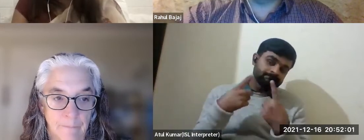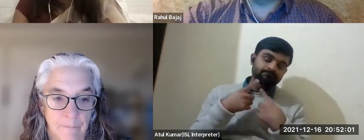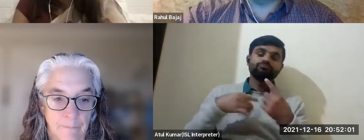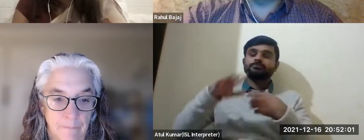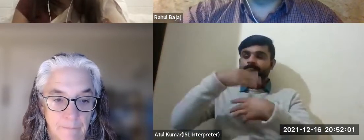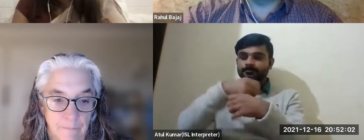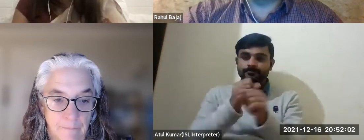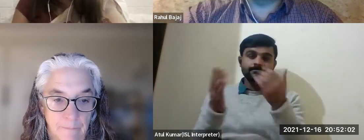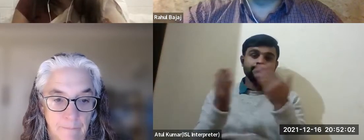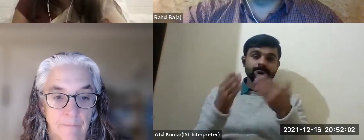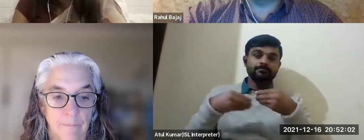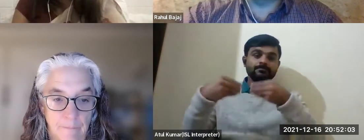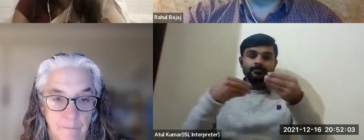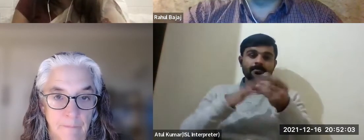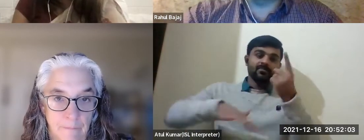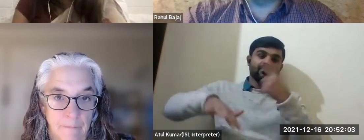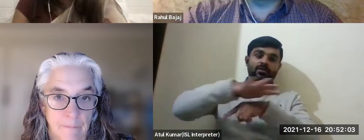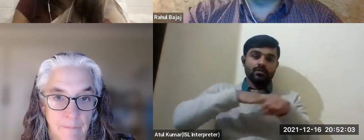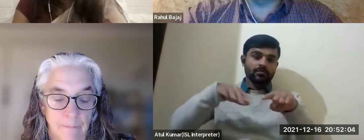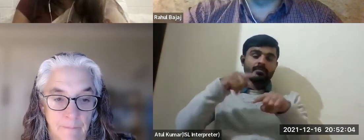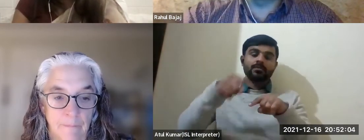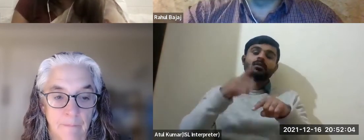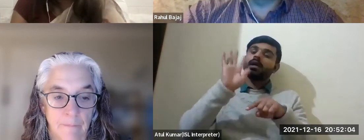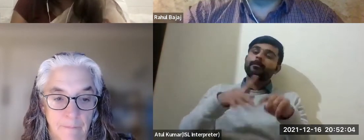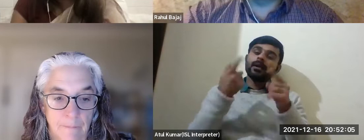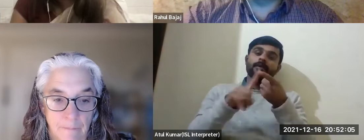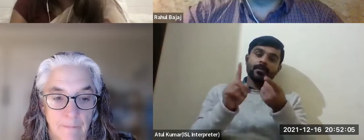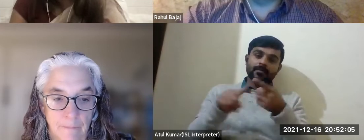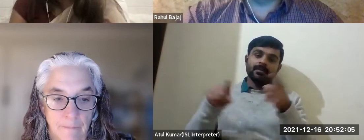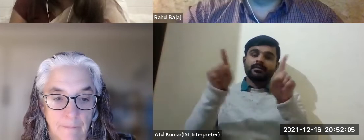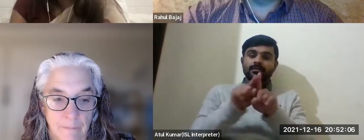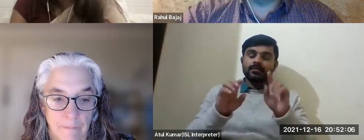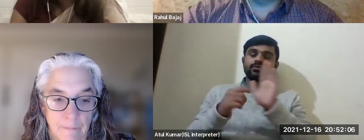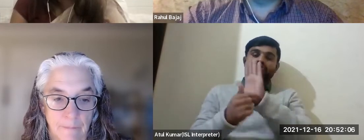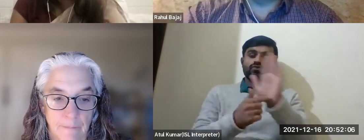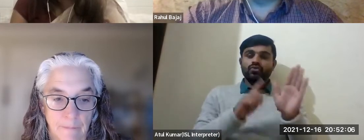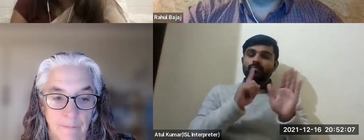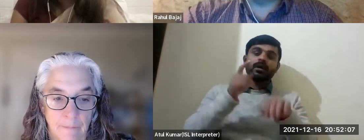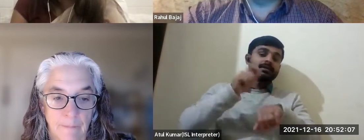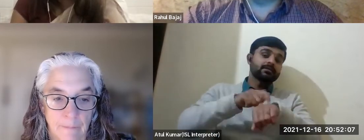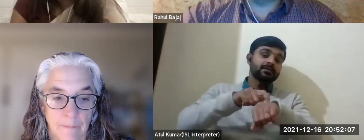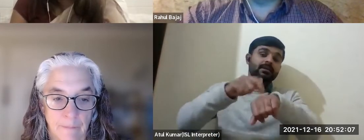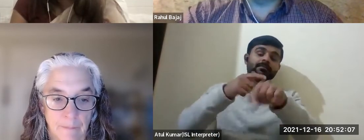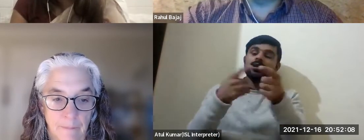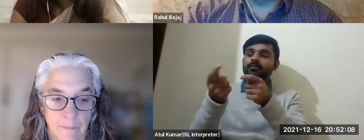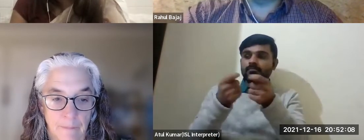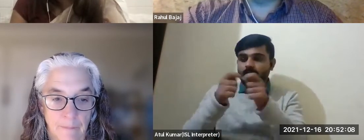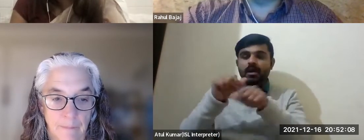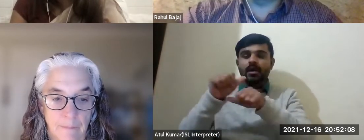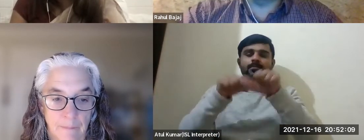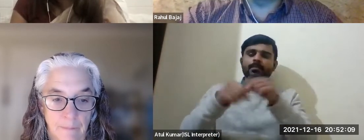creating a facilitative environment for that to happen, and issuing orders from time to time, monitoring progress. So it's a